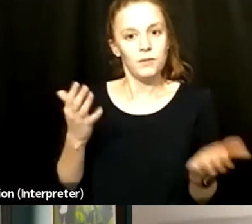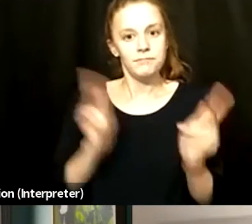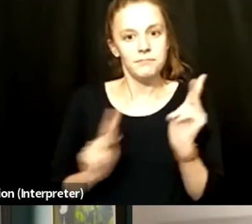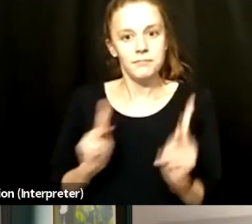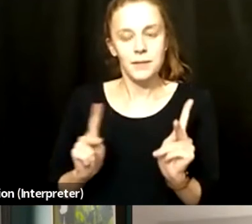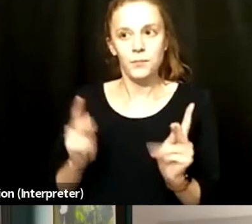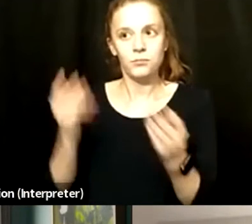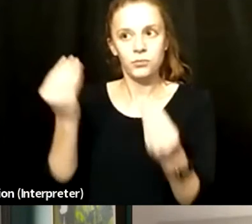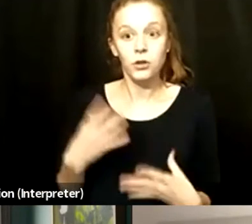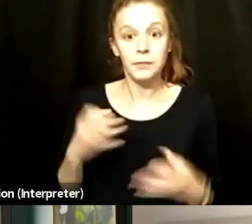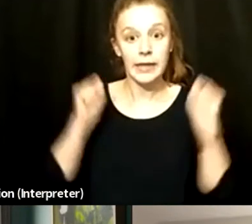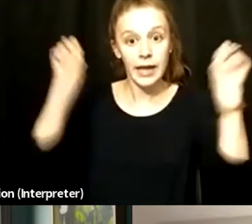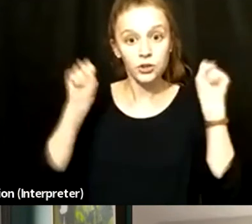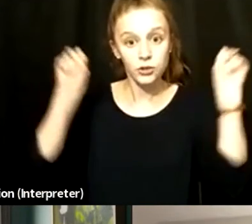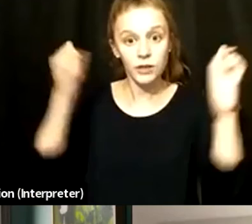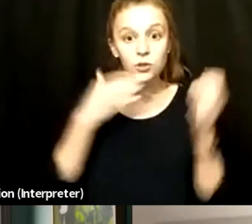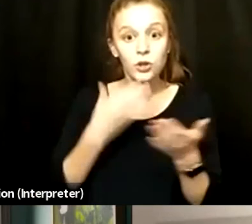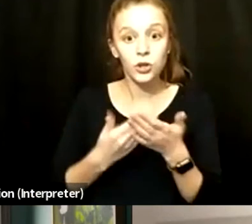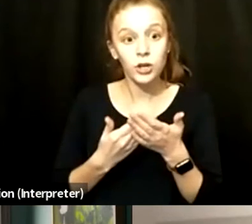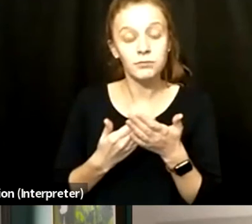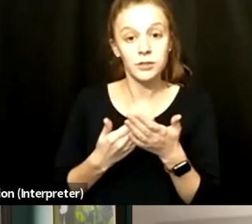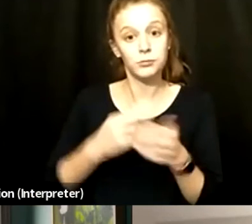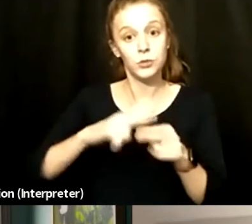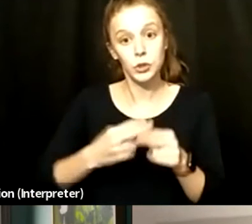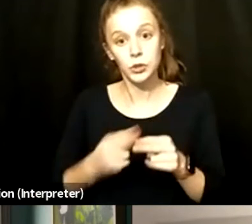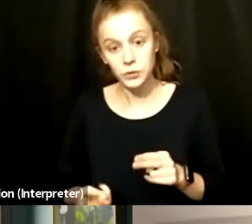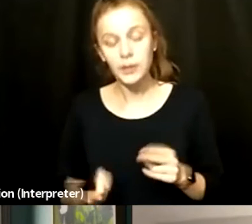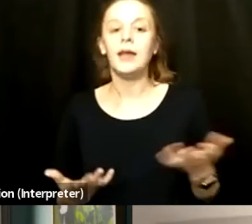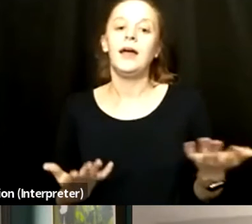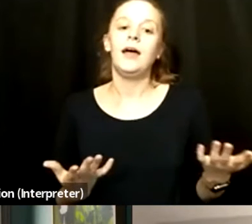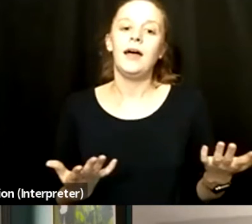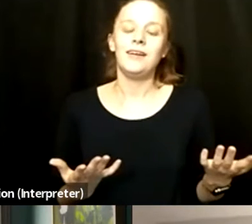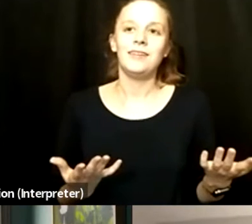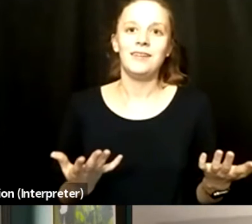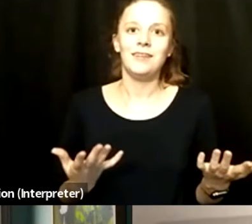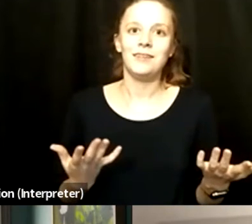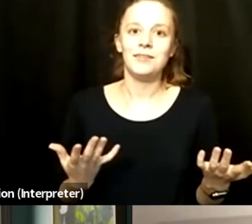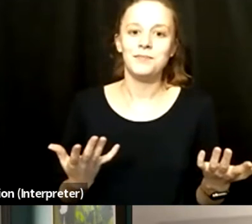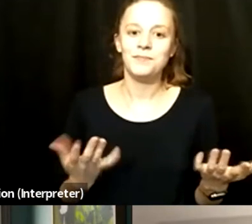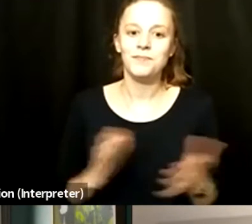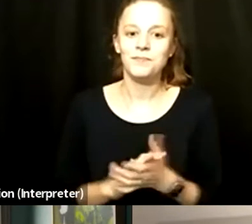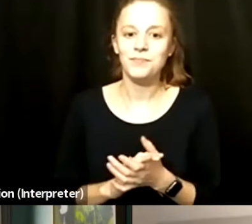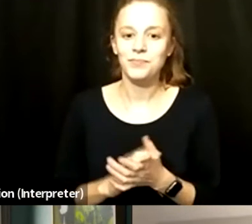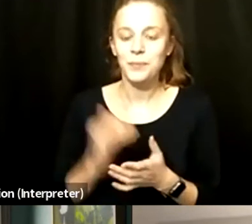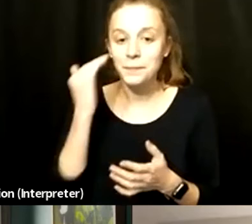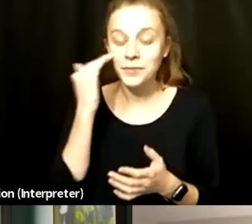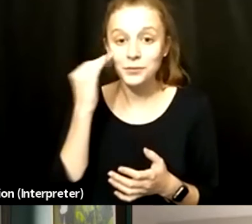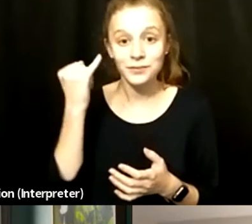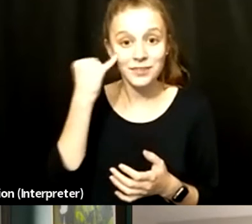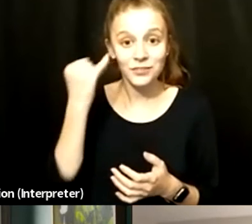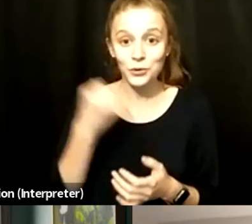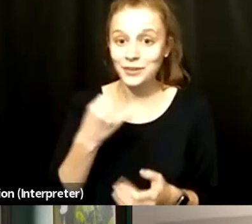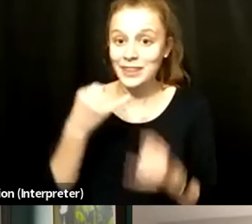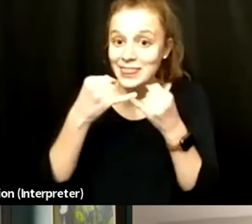fatness and like as a way for people to treat me better. Like that was always the goal. Like if you're thinner, people will treat you so